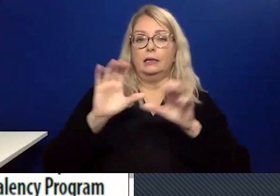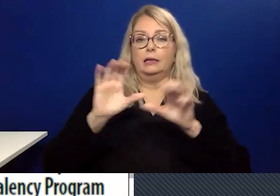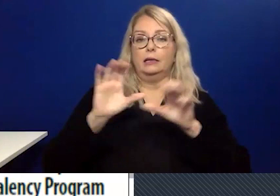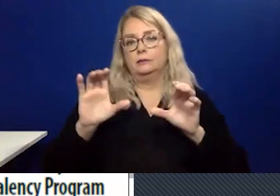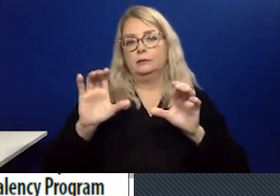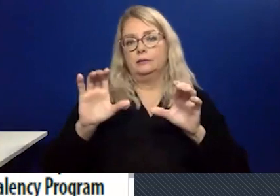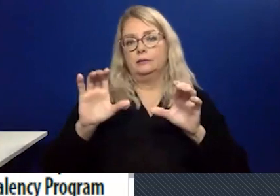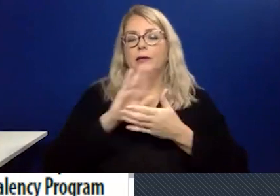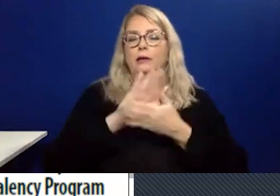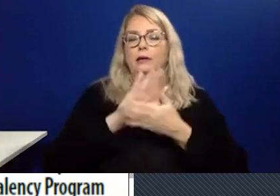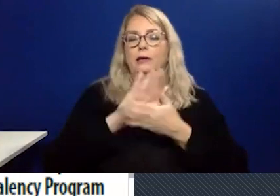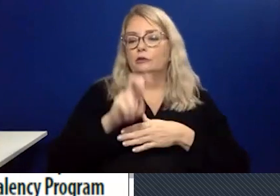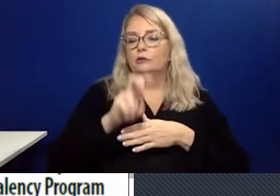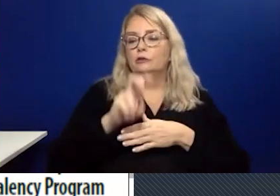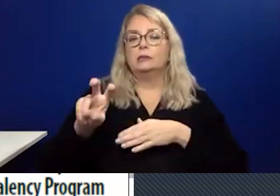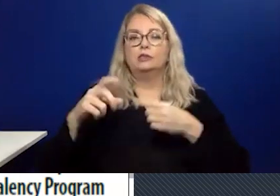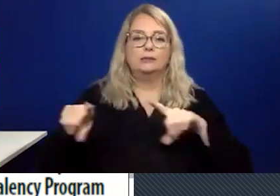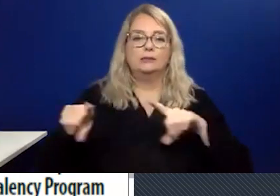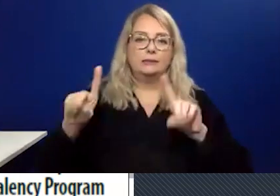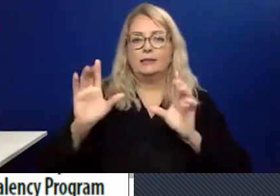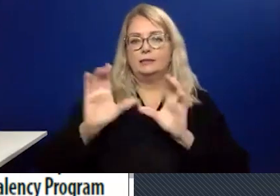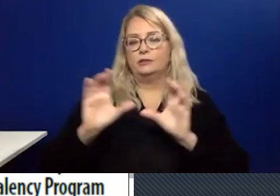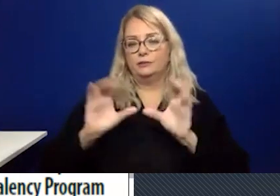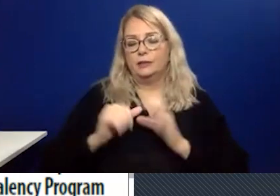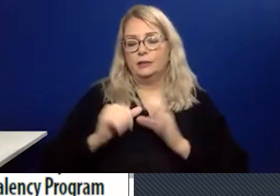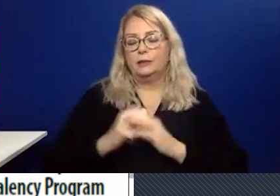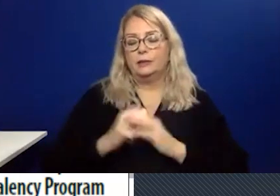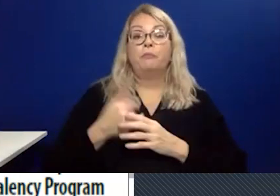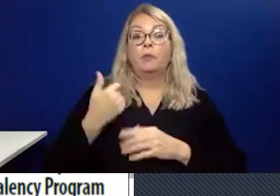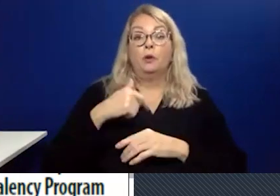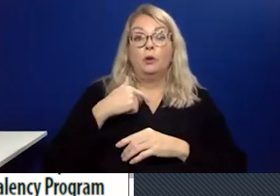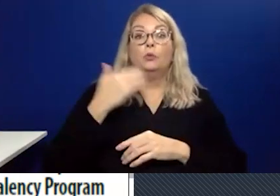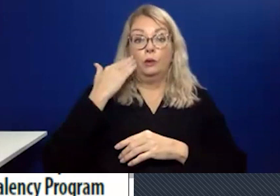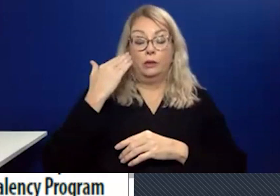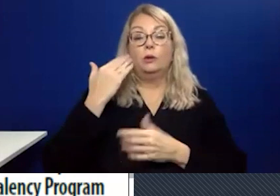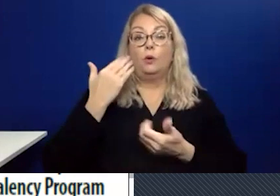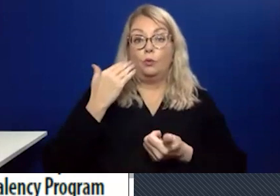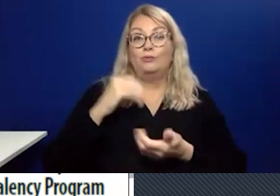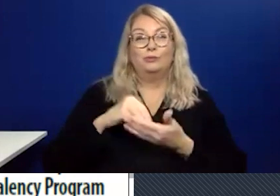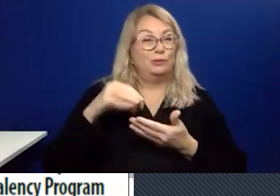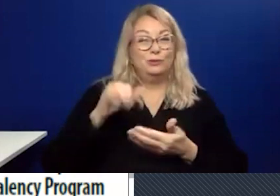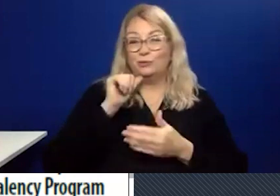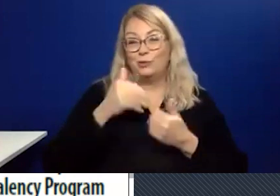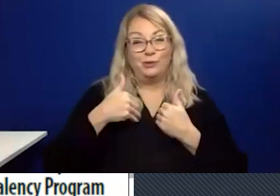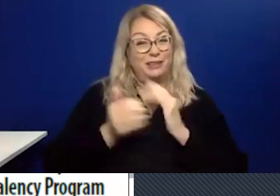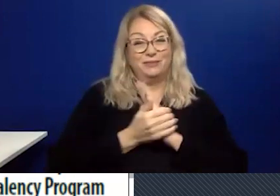hear you. And the way we're doing that is we absolutely know that these students don't have these skills.